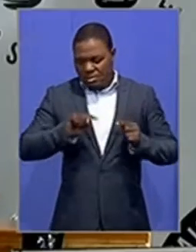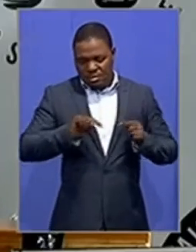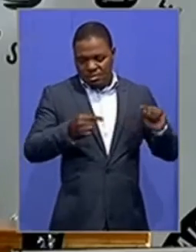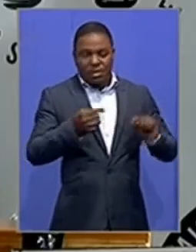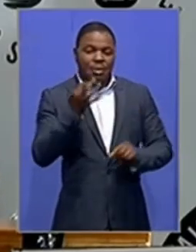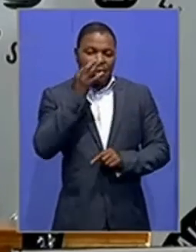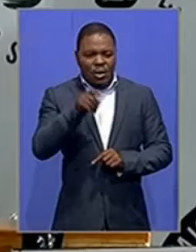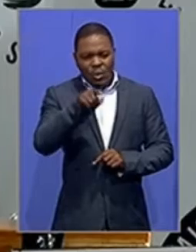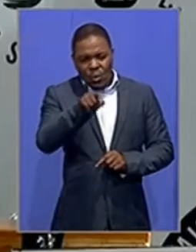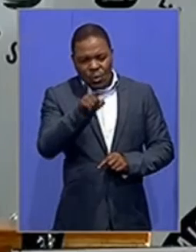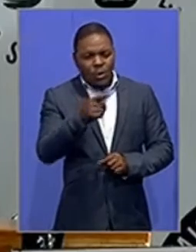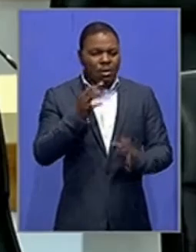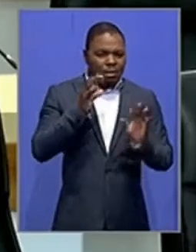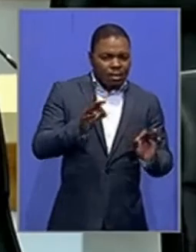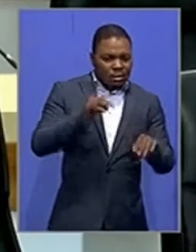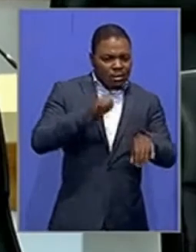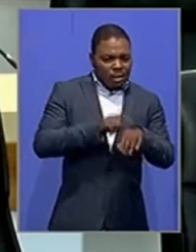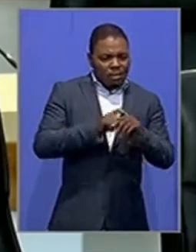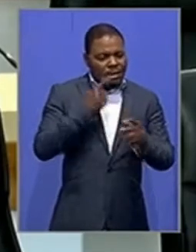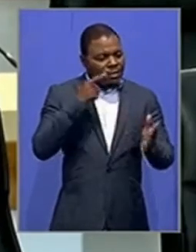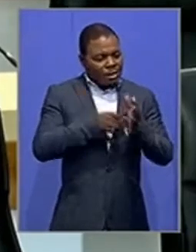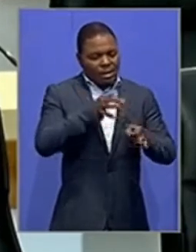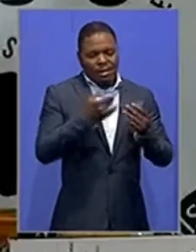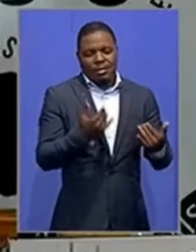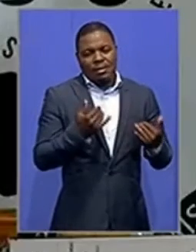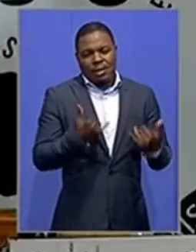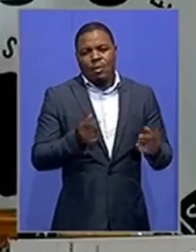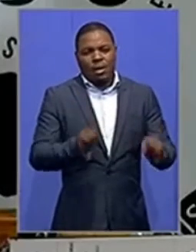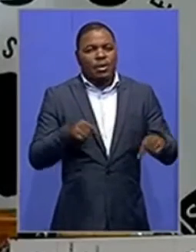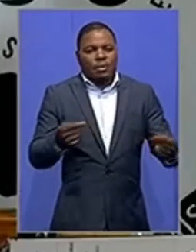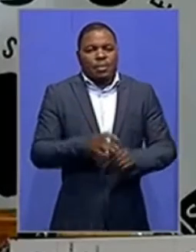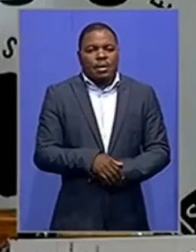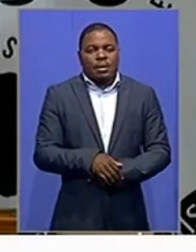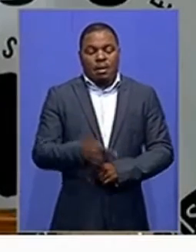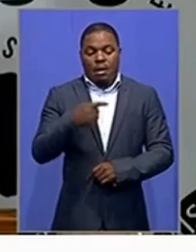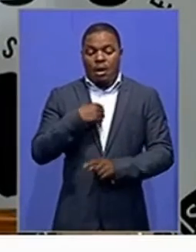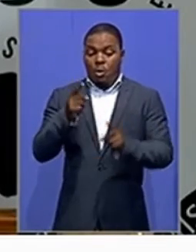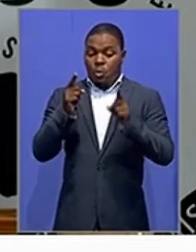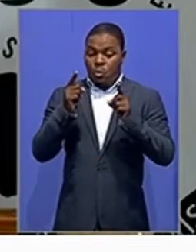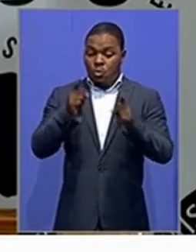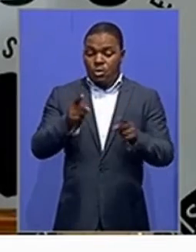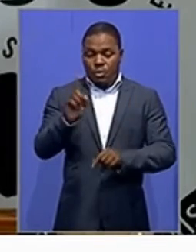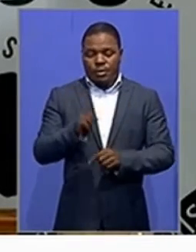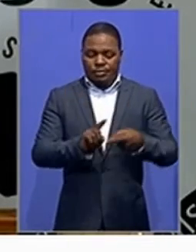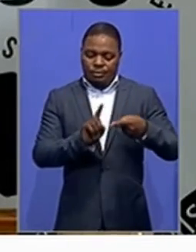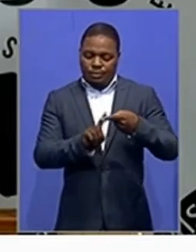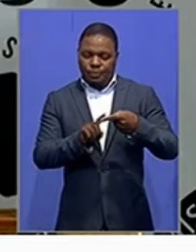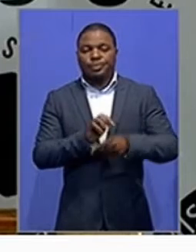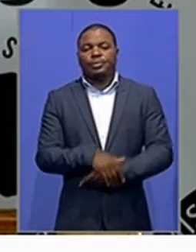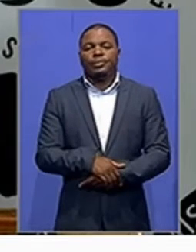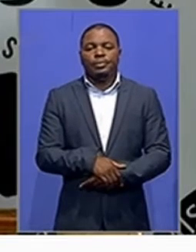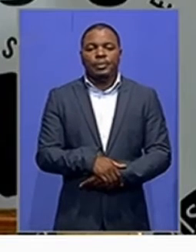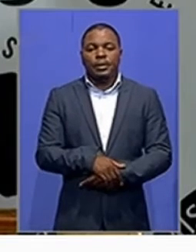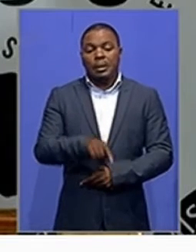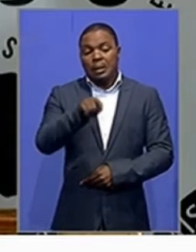Singh o na se mo maemong a siameng a go neelana ka bopaki. The order I make is the following. One, the hearing